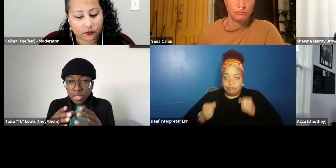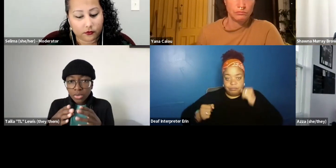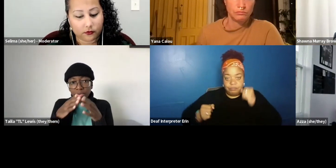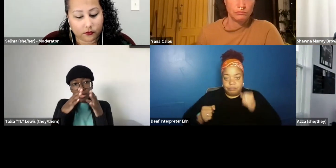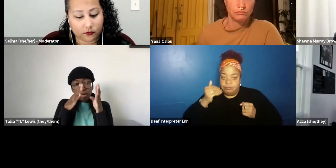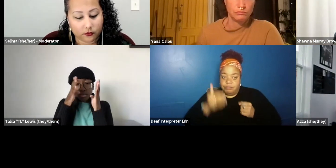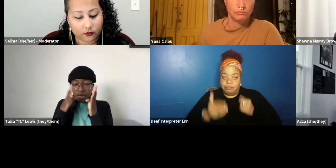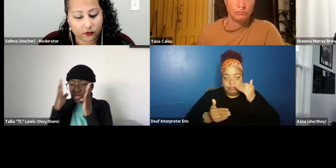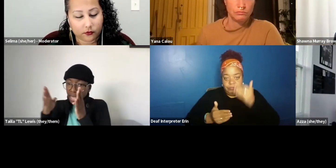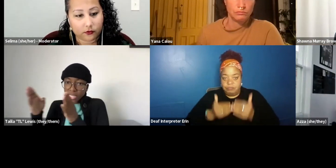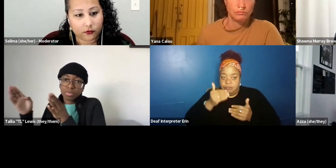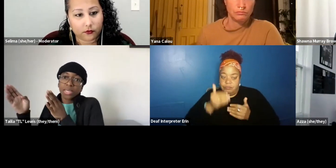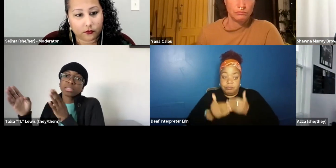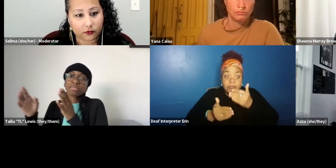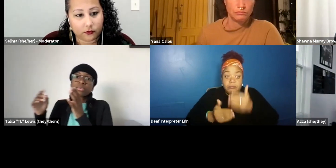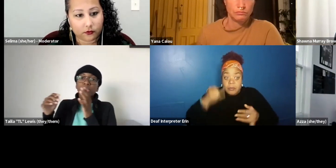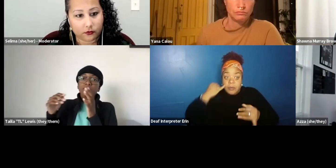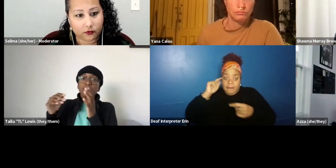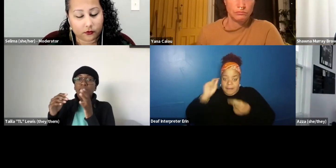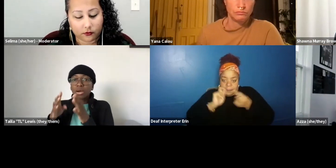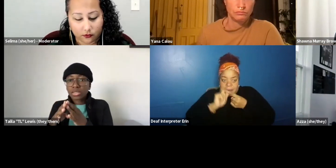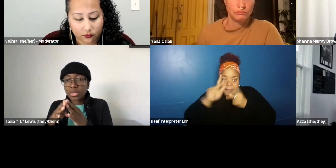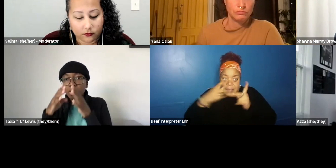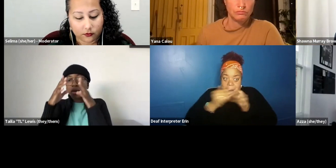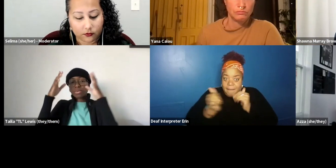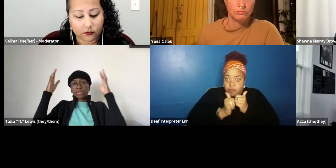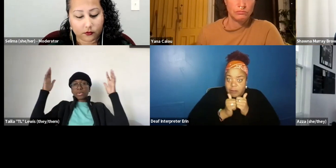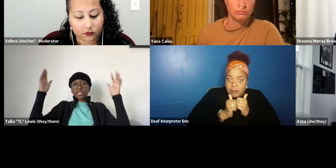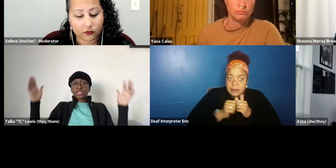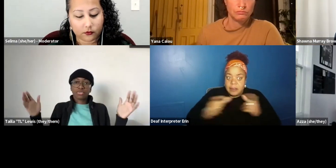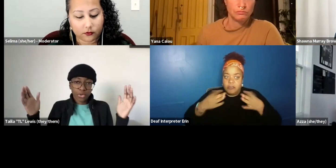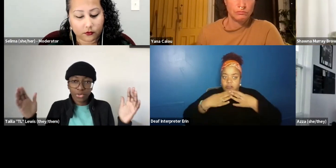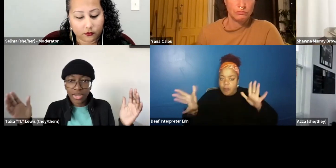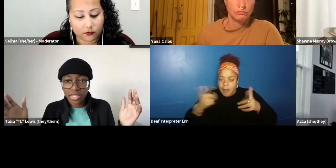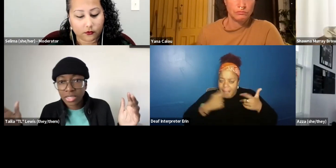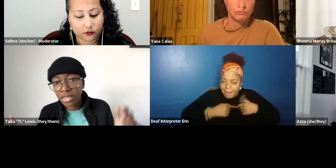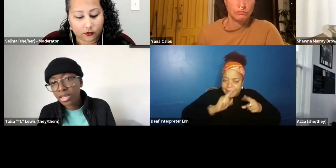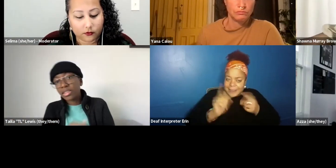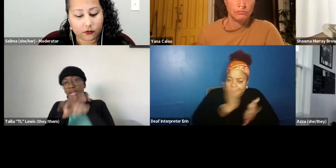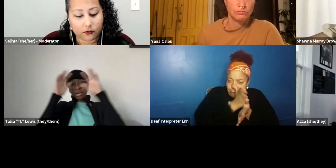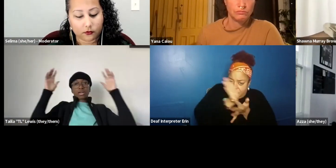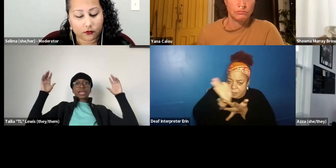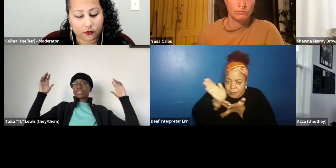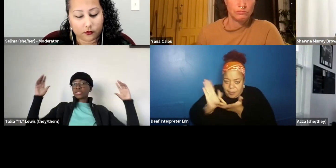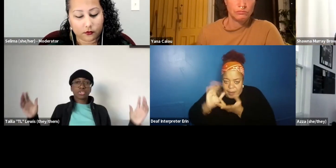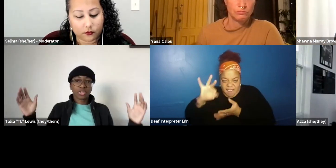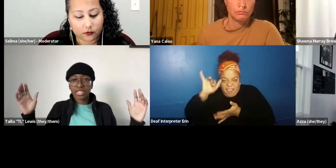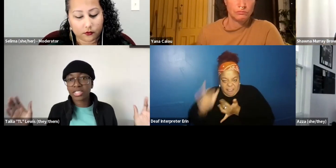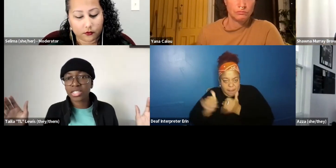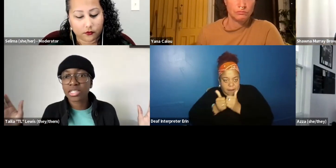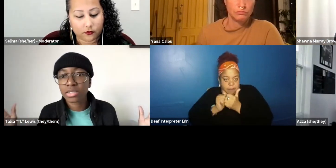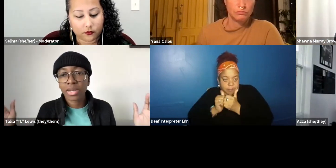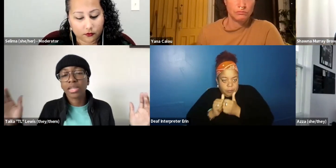but also in various aspects of the race, and then also in our preparation for the race, and then in our just